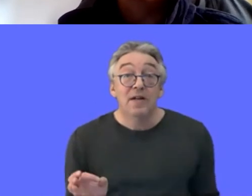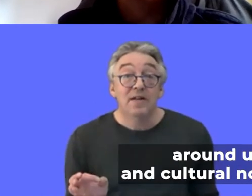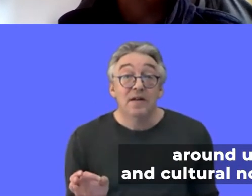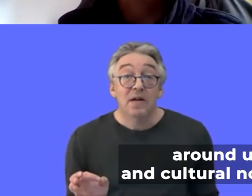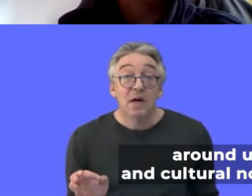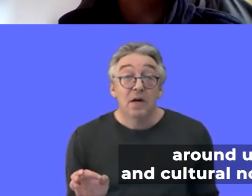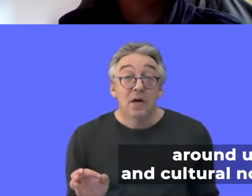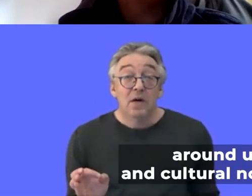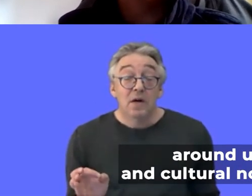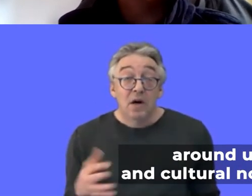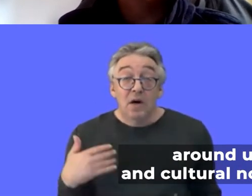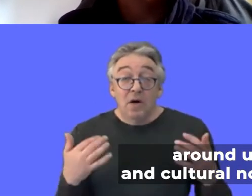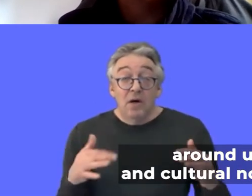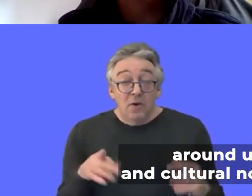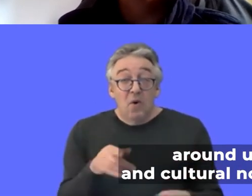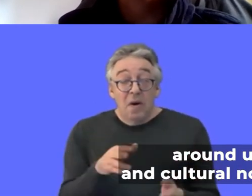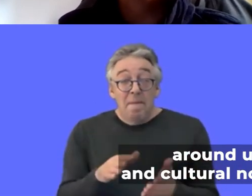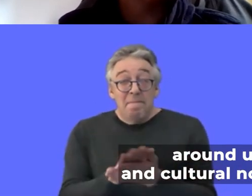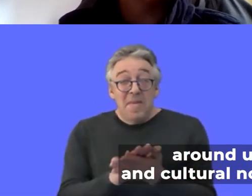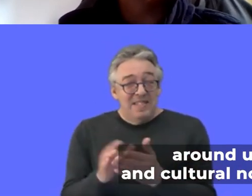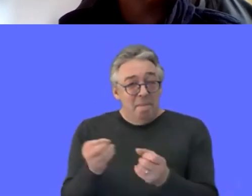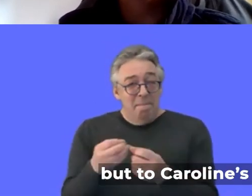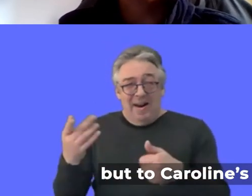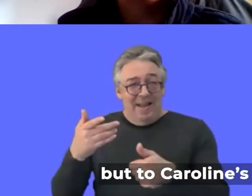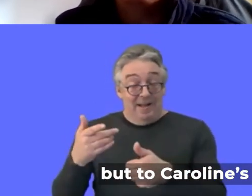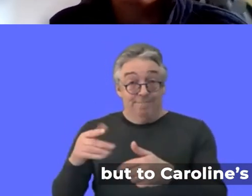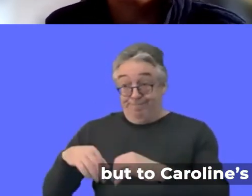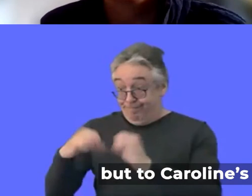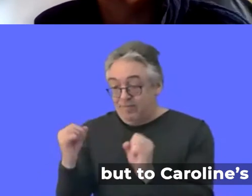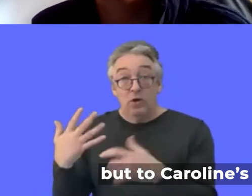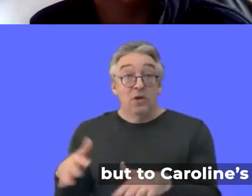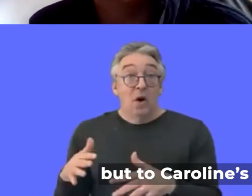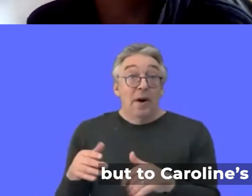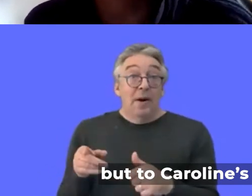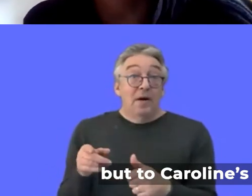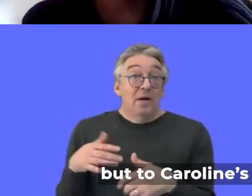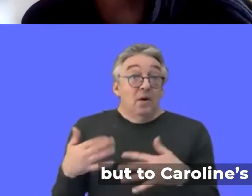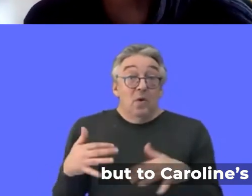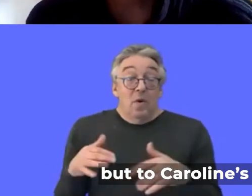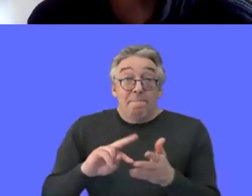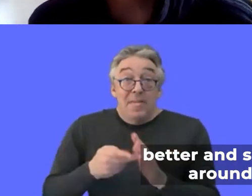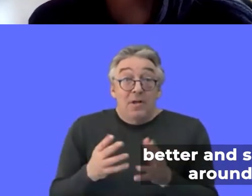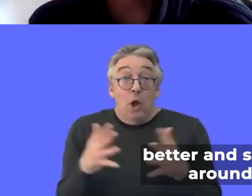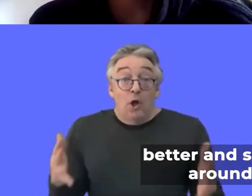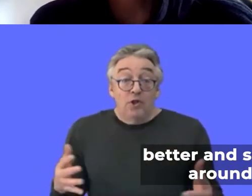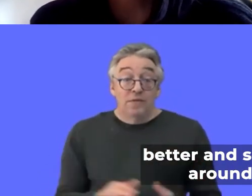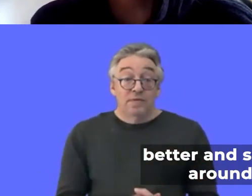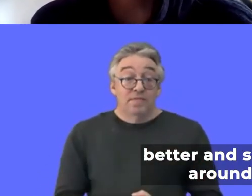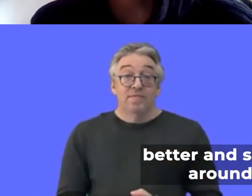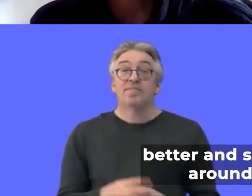in there around understanding and cultural norms and whatever. But to Caroline's point, we need to get